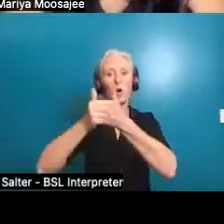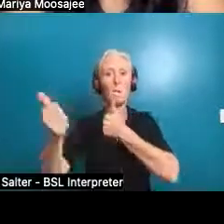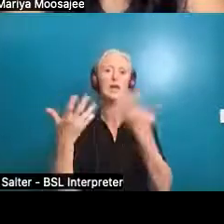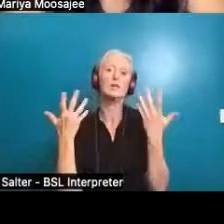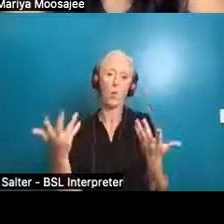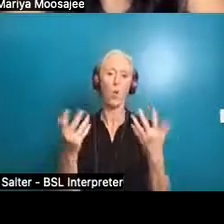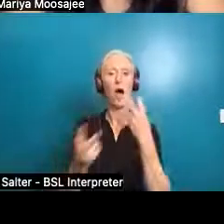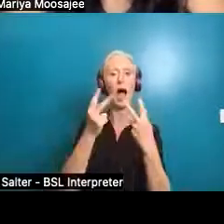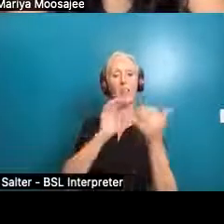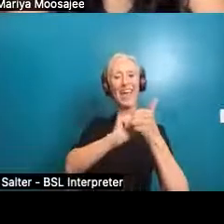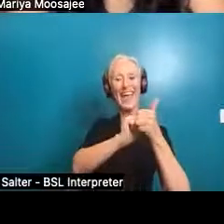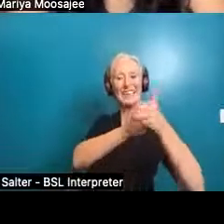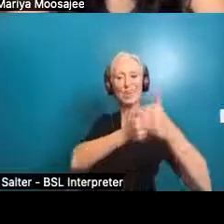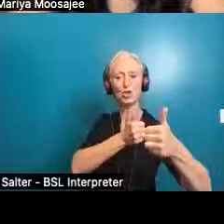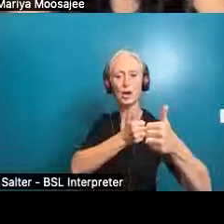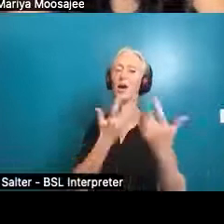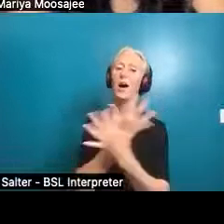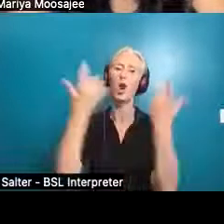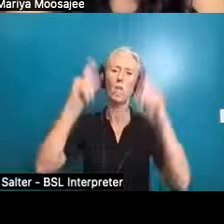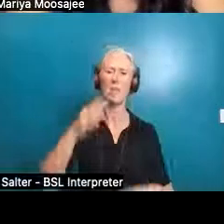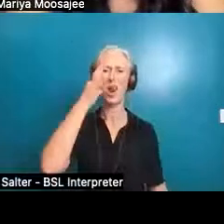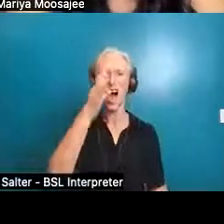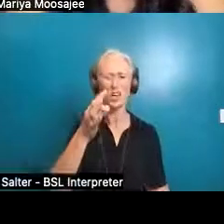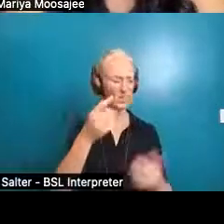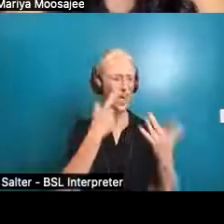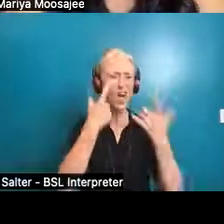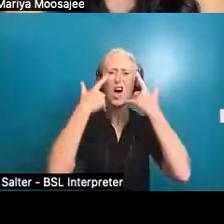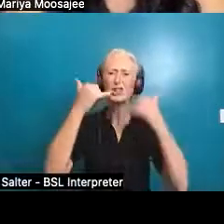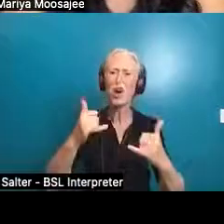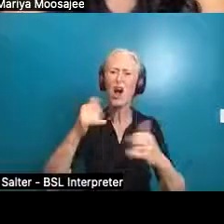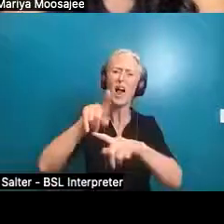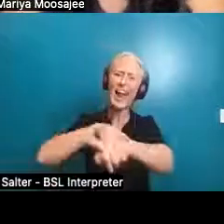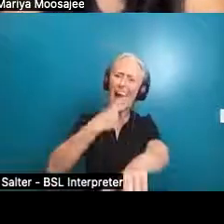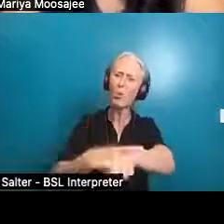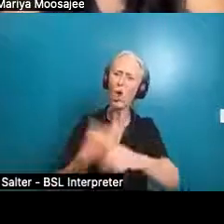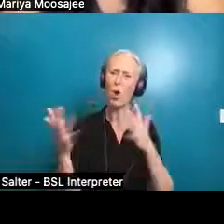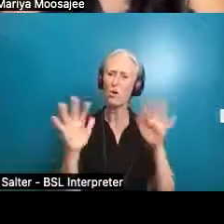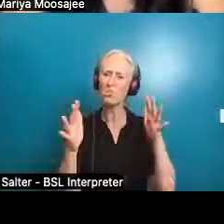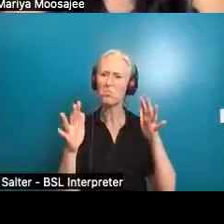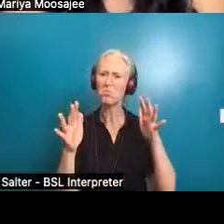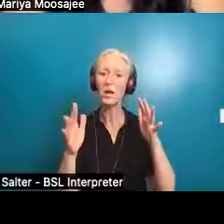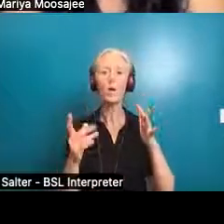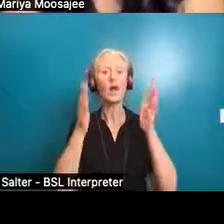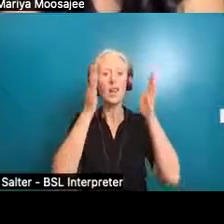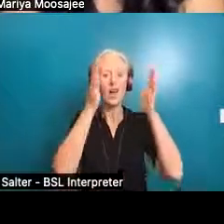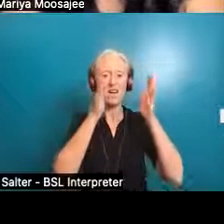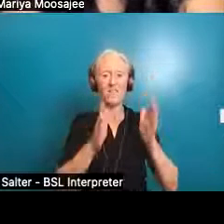people say, well, how long are these trials going to take? Well, a phase 1 trial takes around,